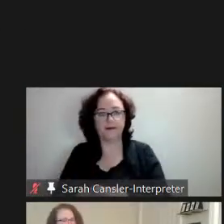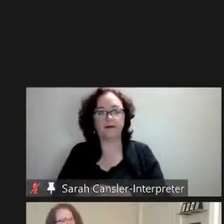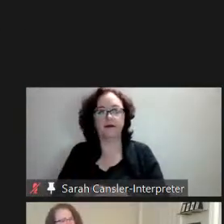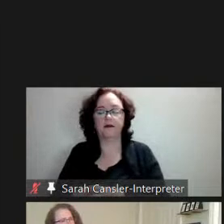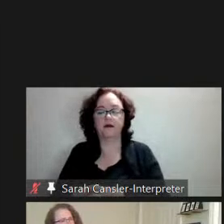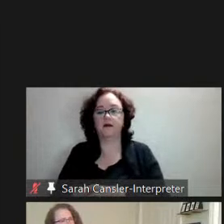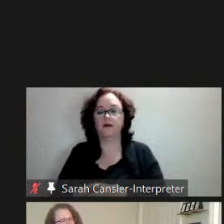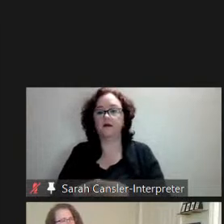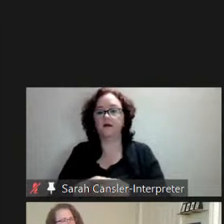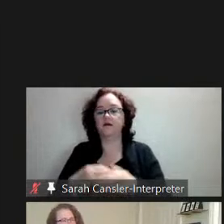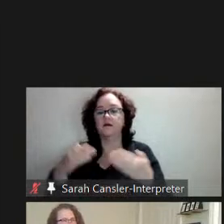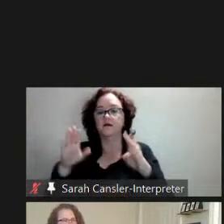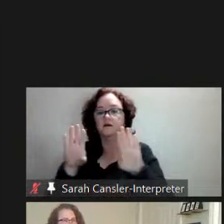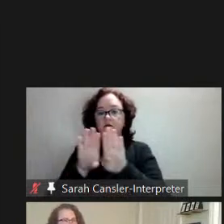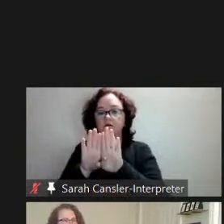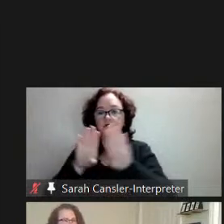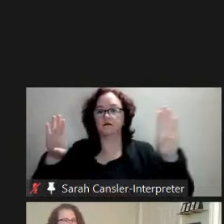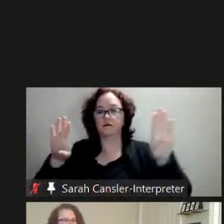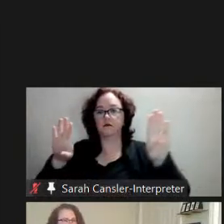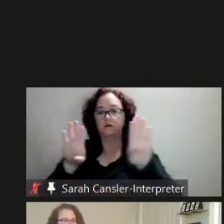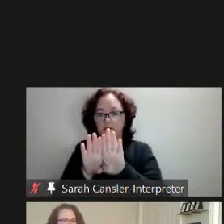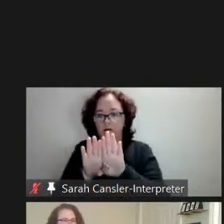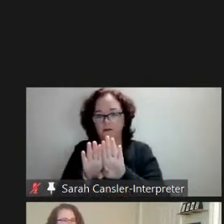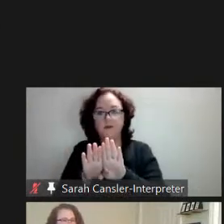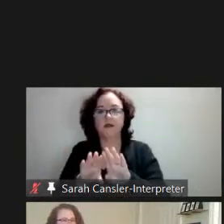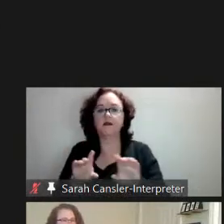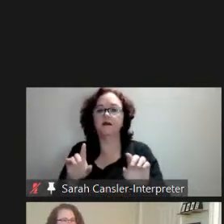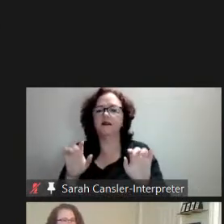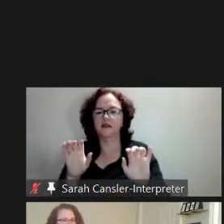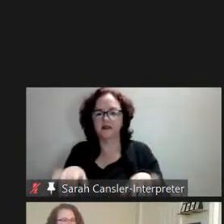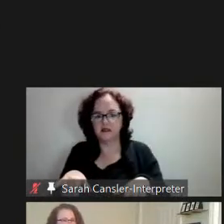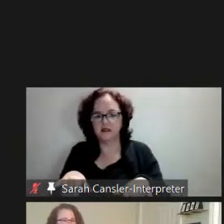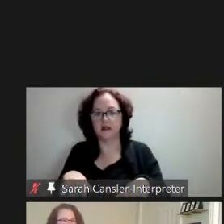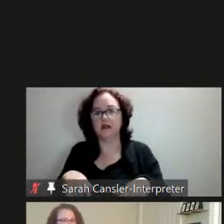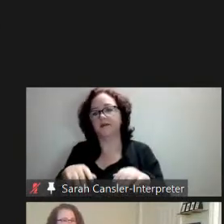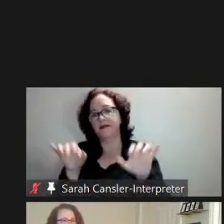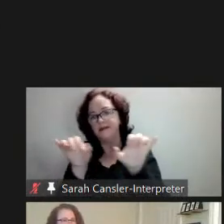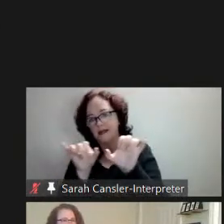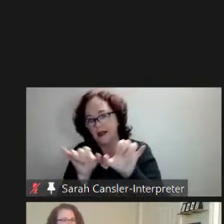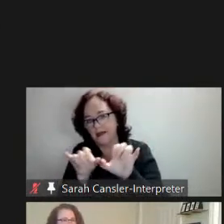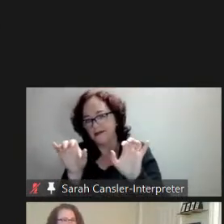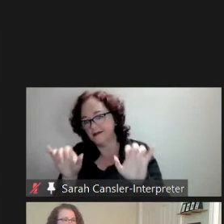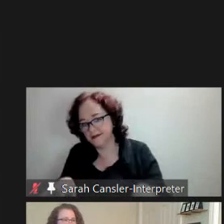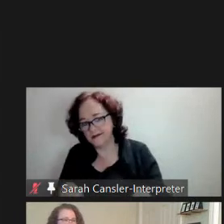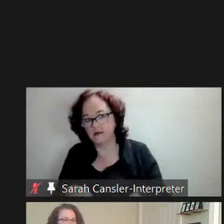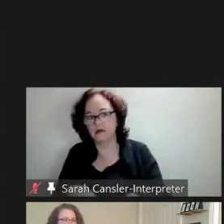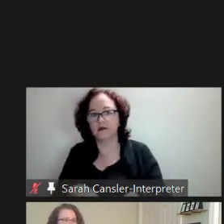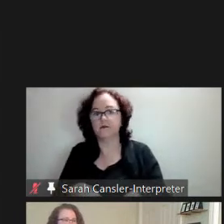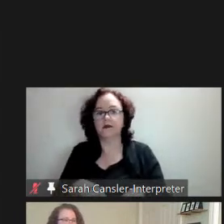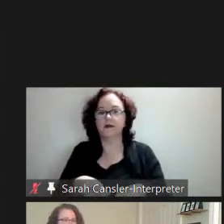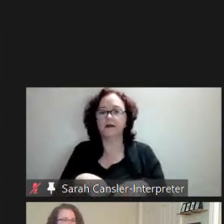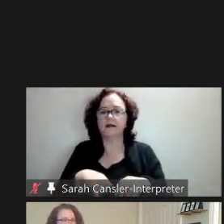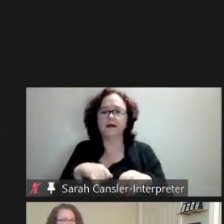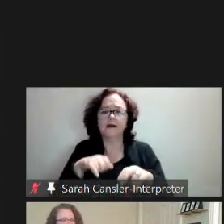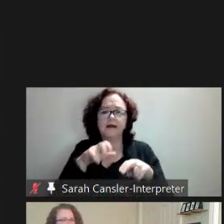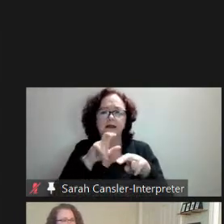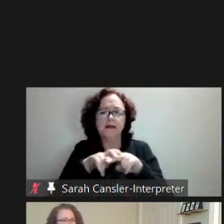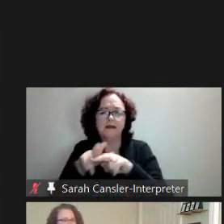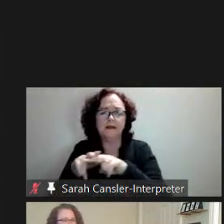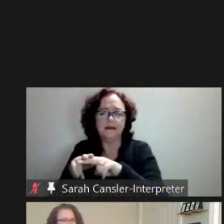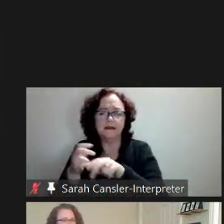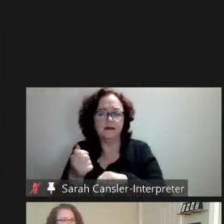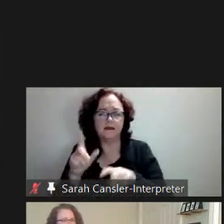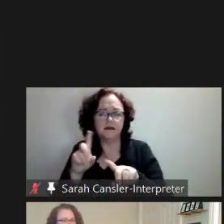are the same. Dimensions of the car are generally the same. Seating layout is a little different. It's